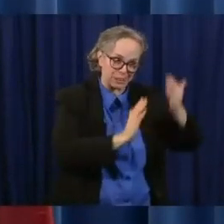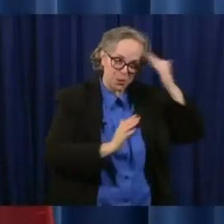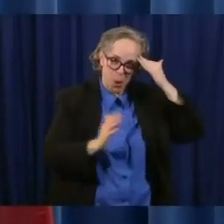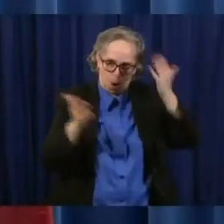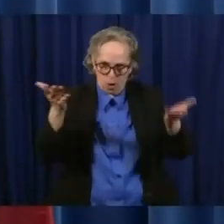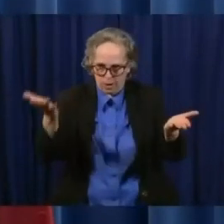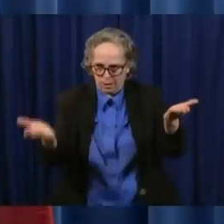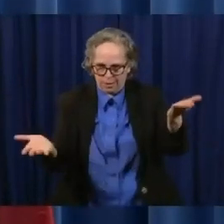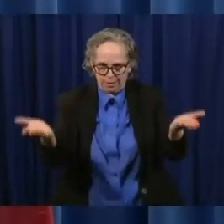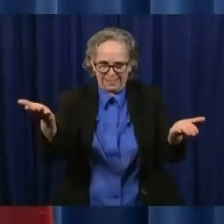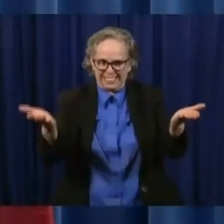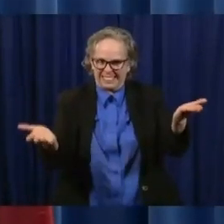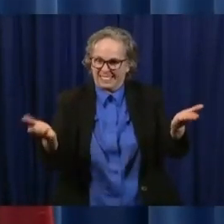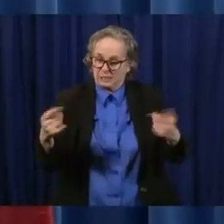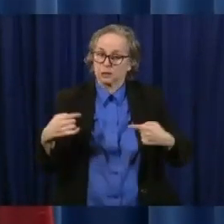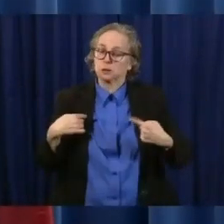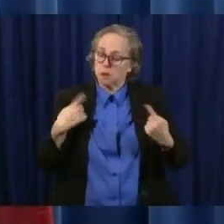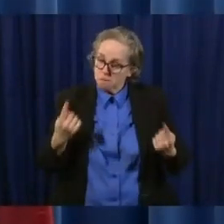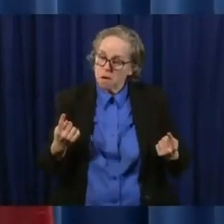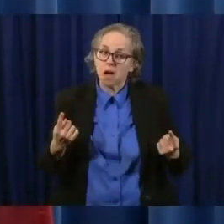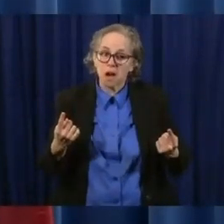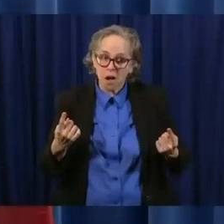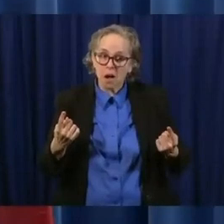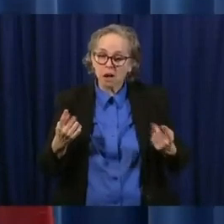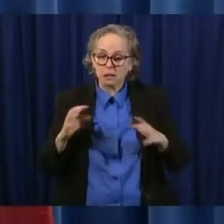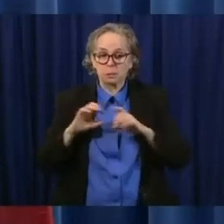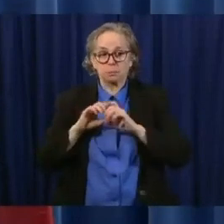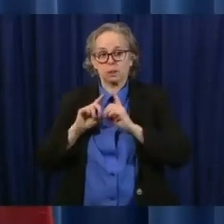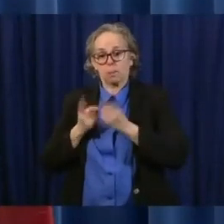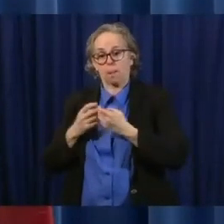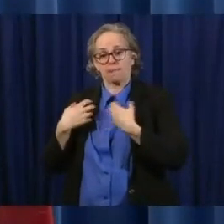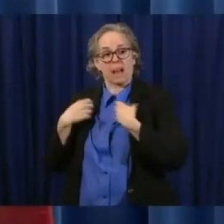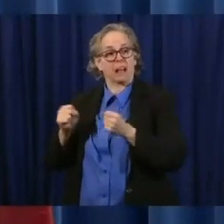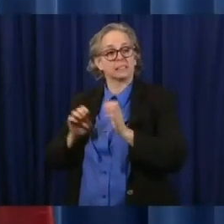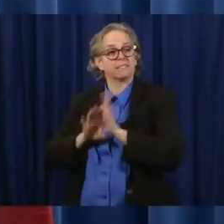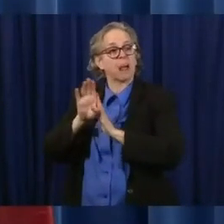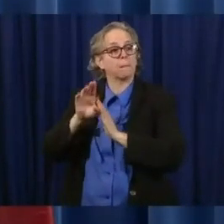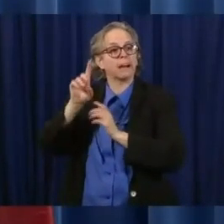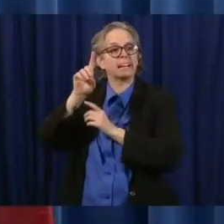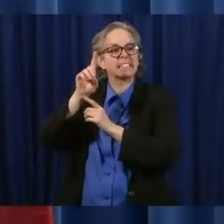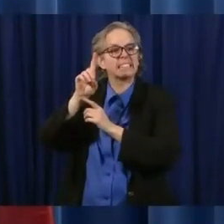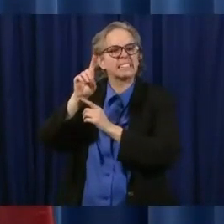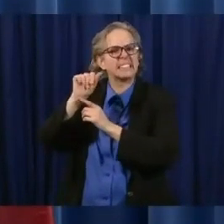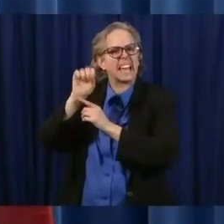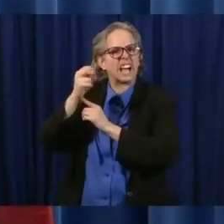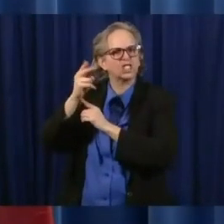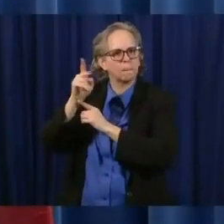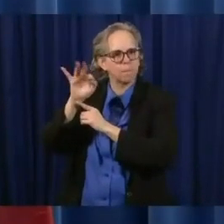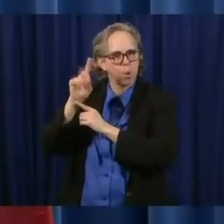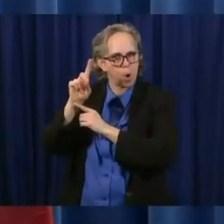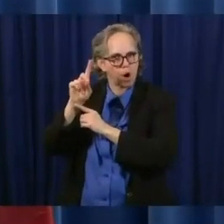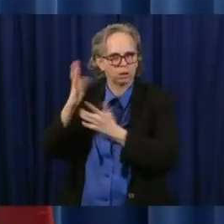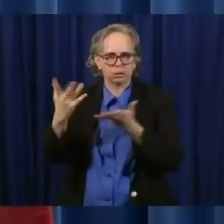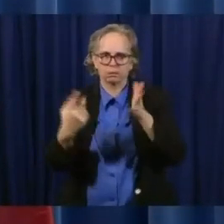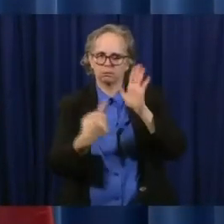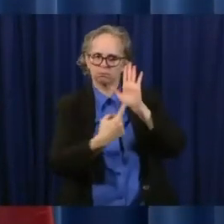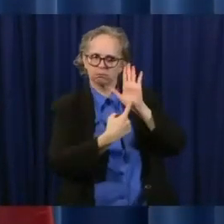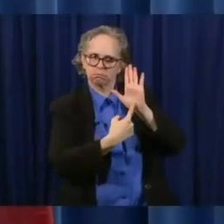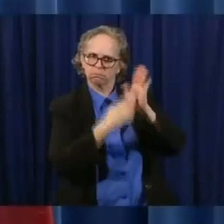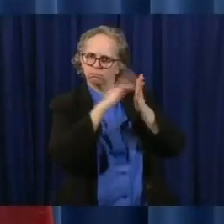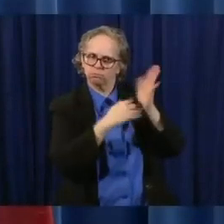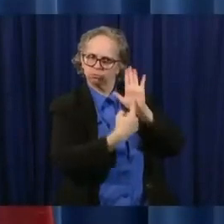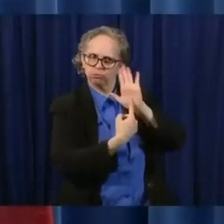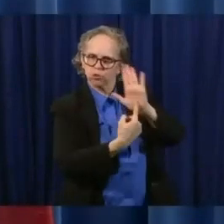data dashboards to reflect data from multiple sources, including the Ohio Disease Reporting System,